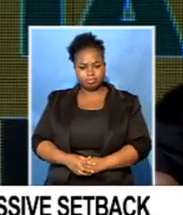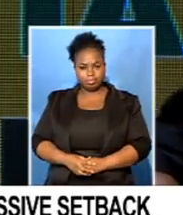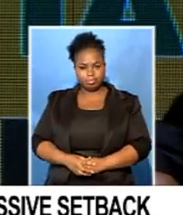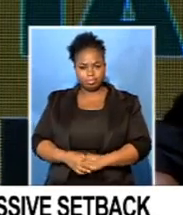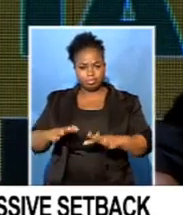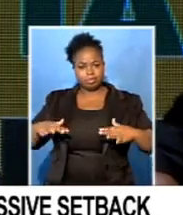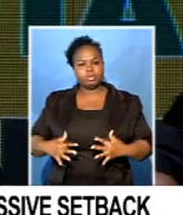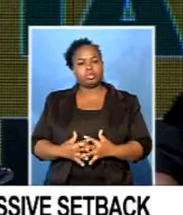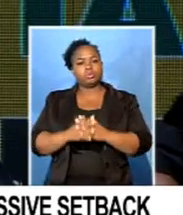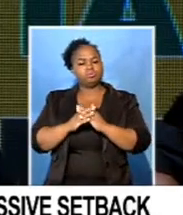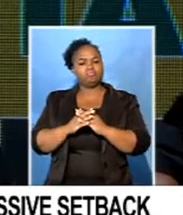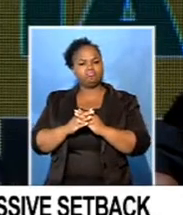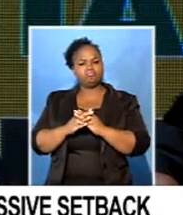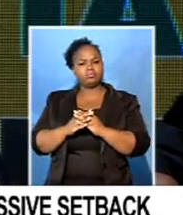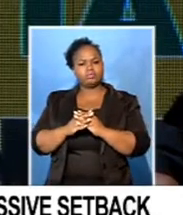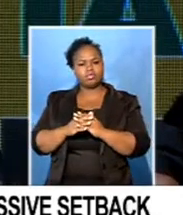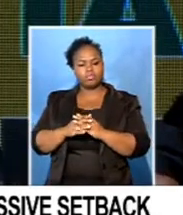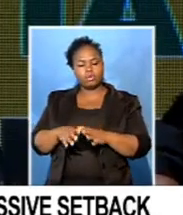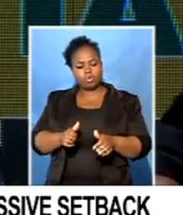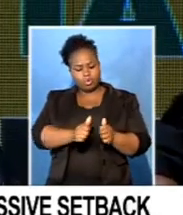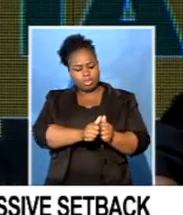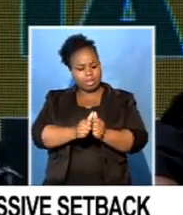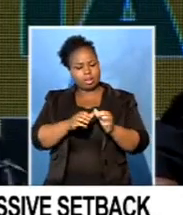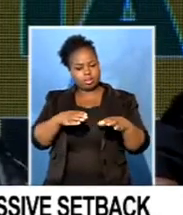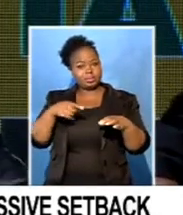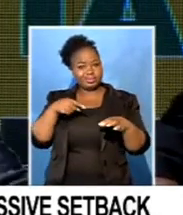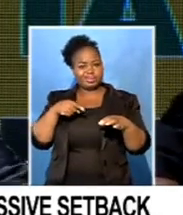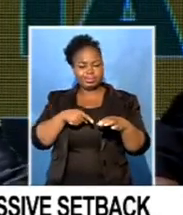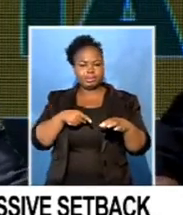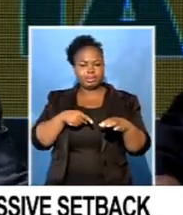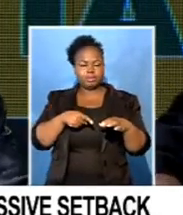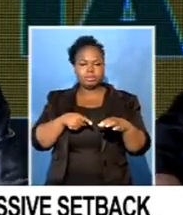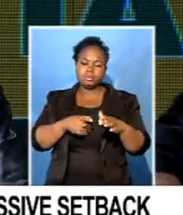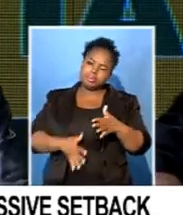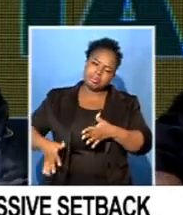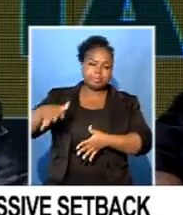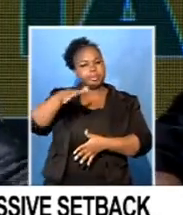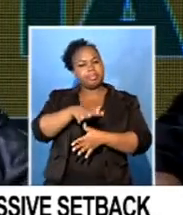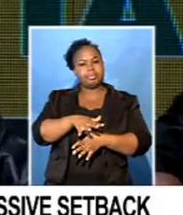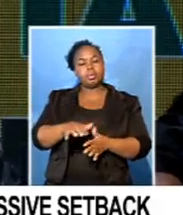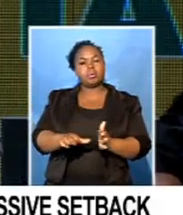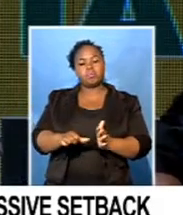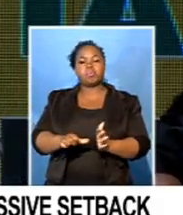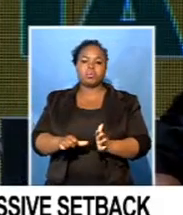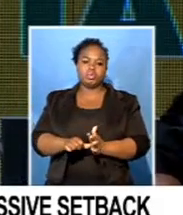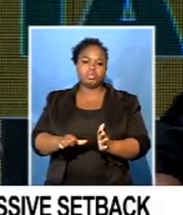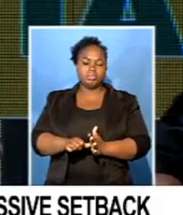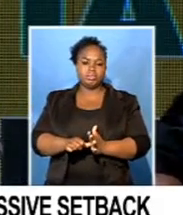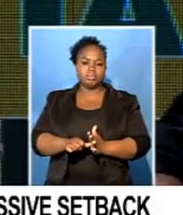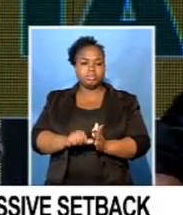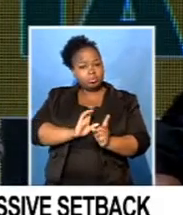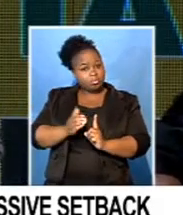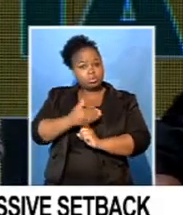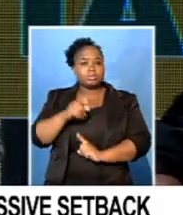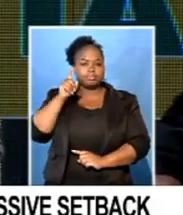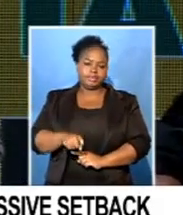The unity of the alliance is sacrosanct and must be